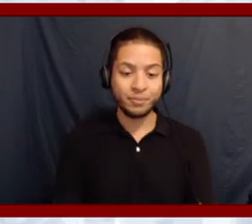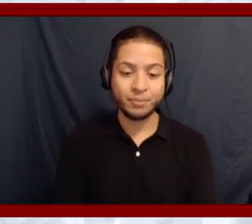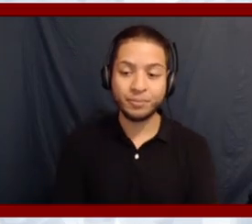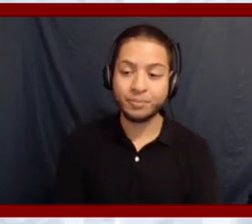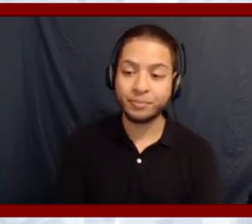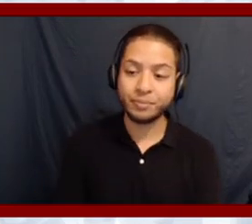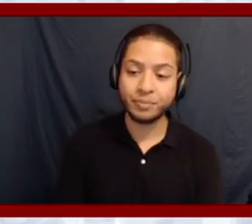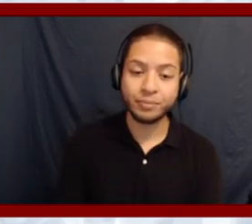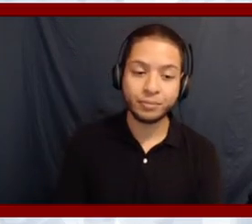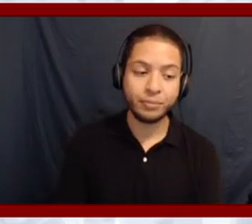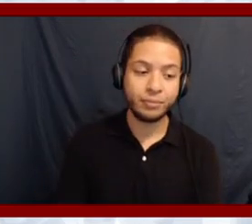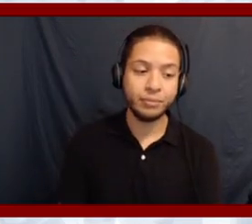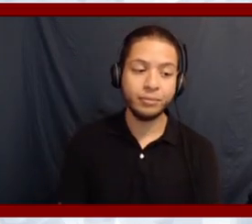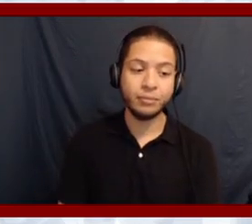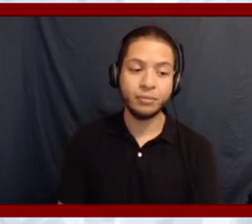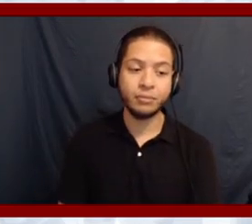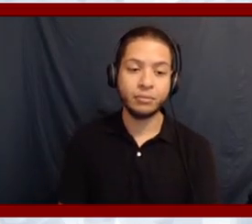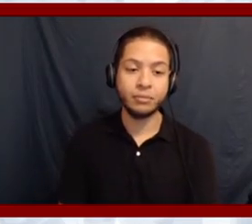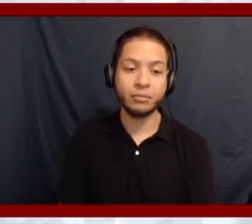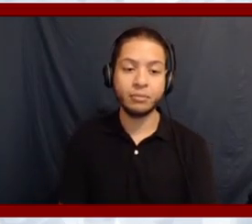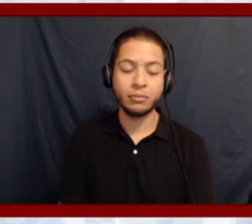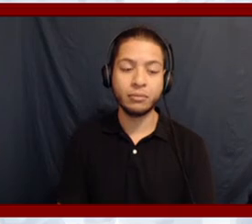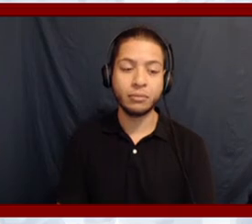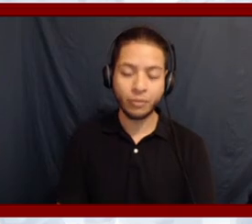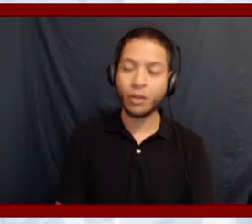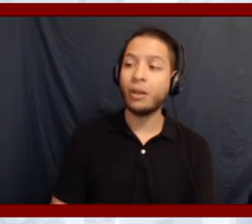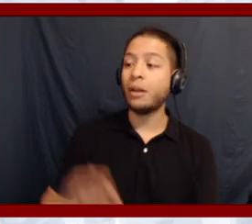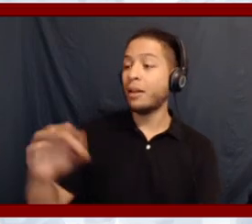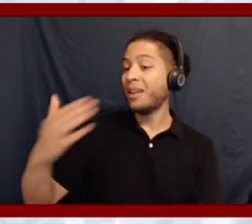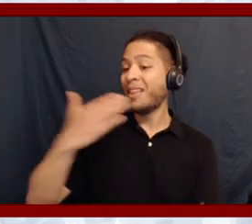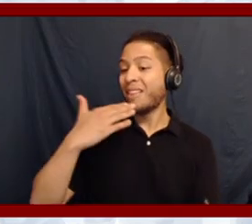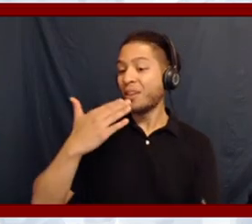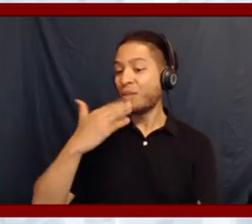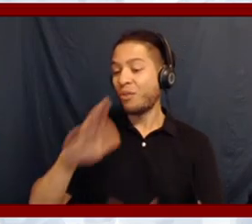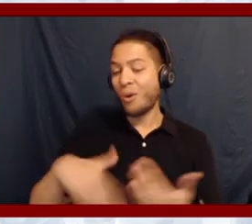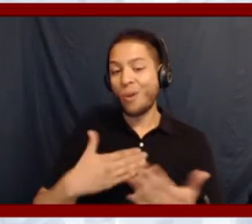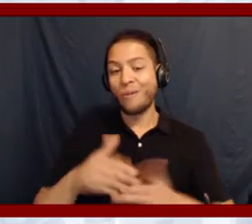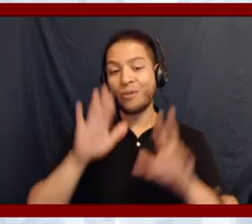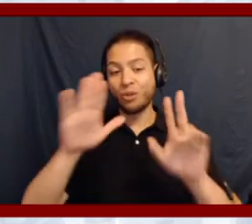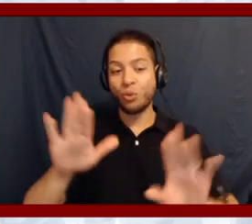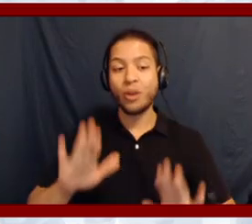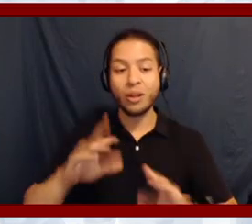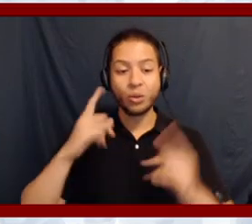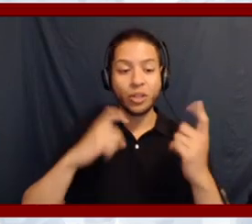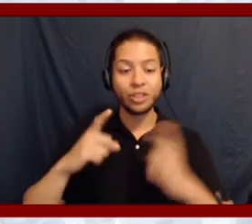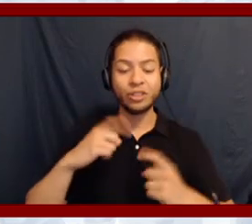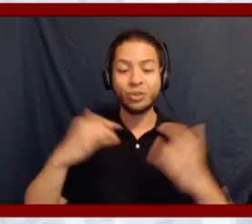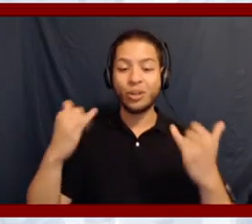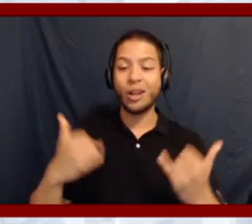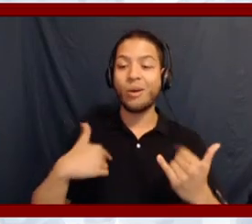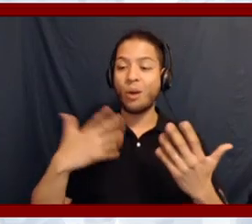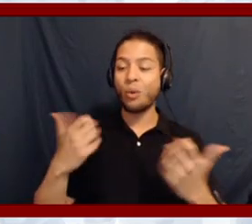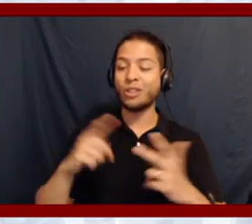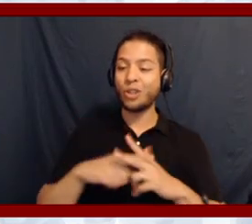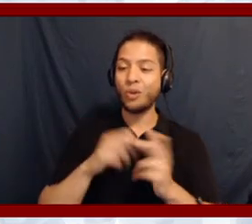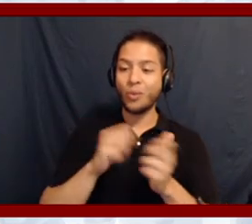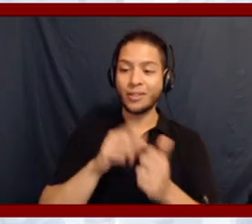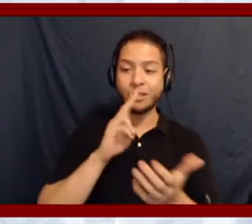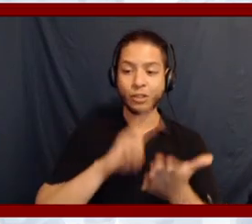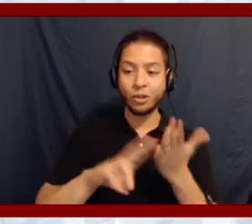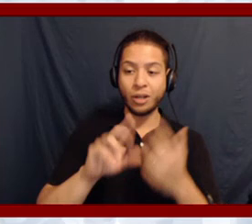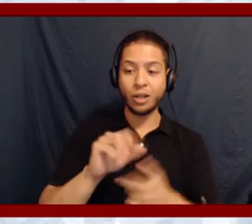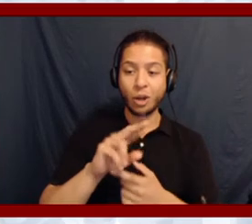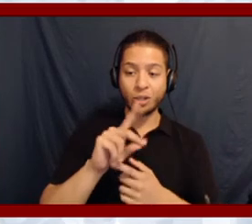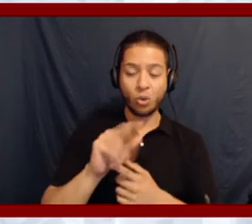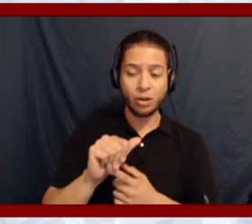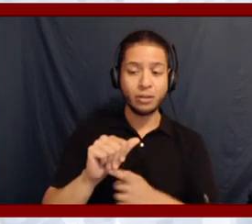you know, thanks for the great questions that we received there. I know we're coming to the end of the program, so I want to give each of you, and we'll start with Secretary Cardona, just